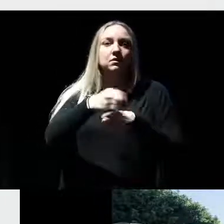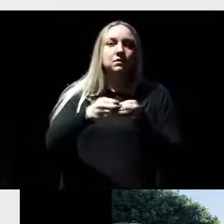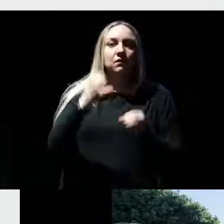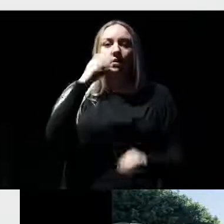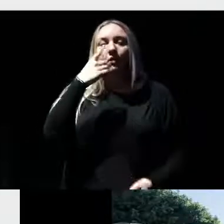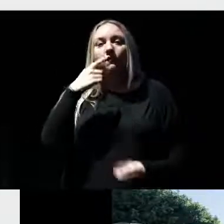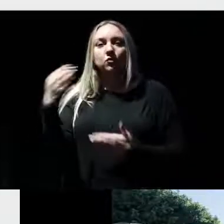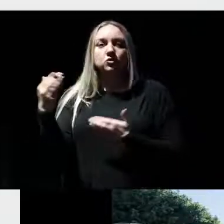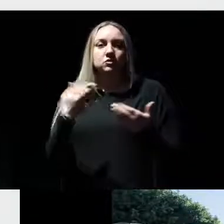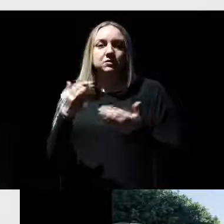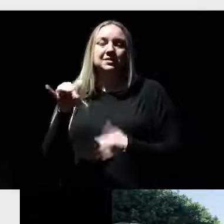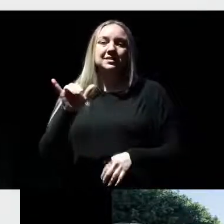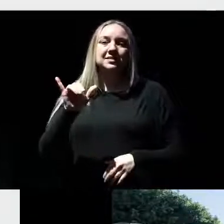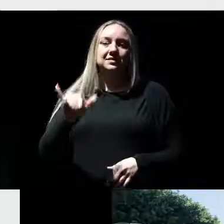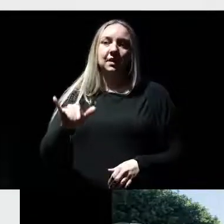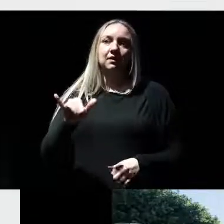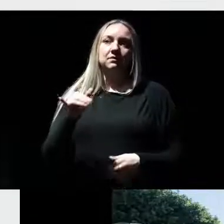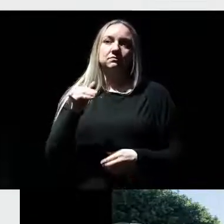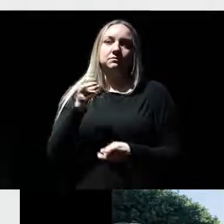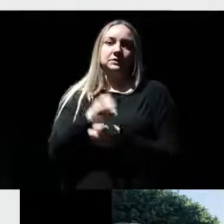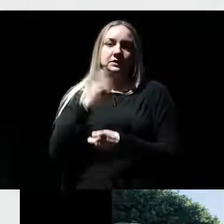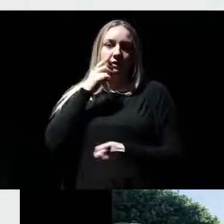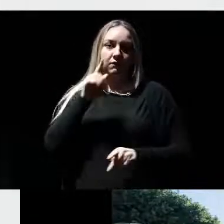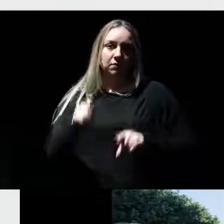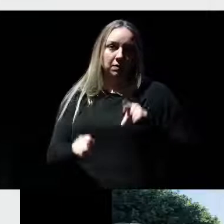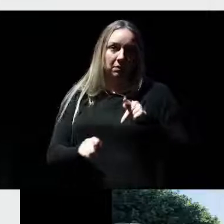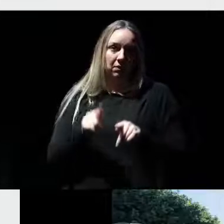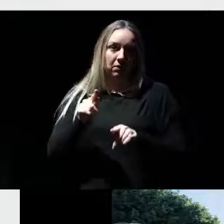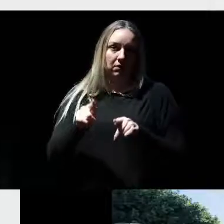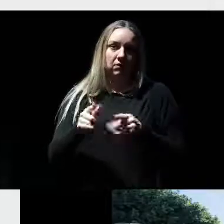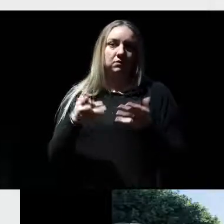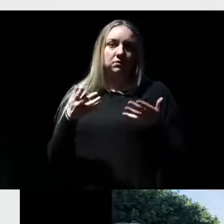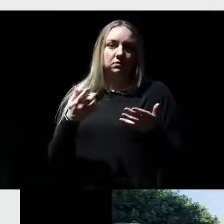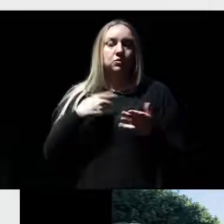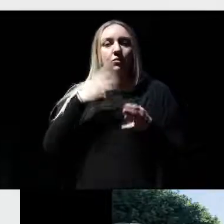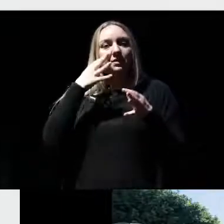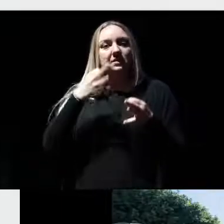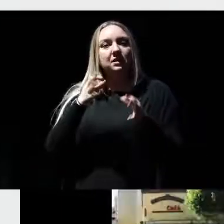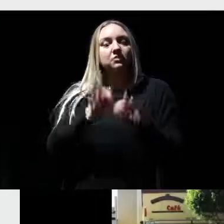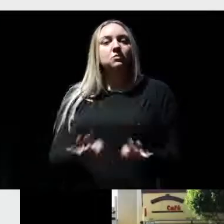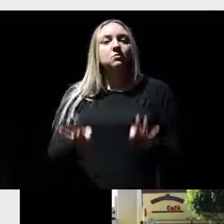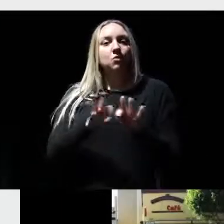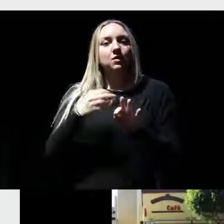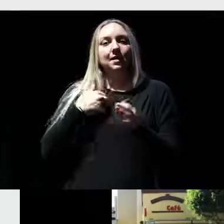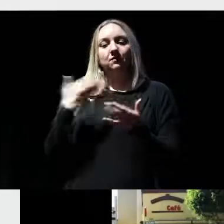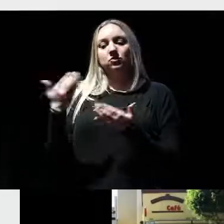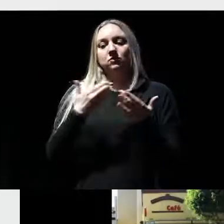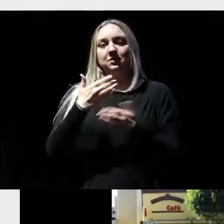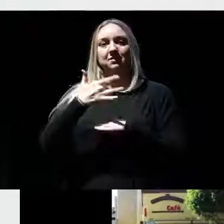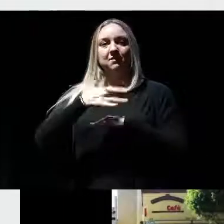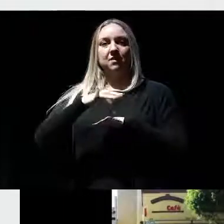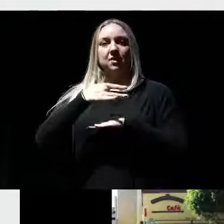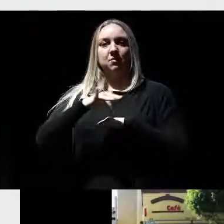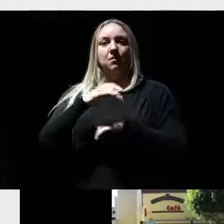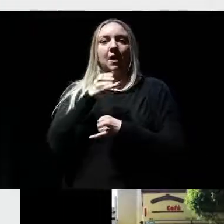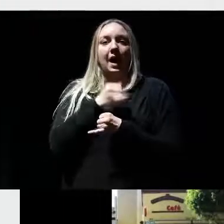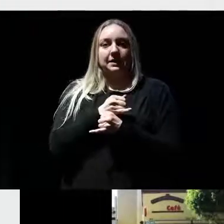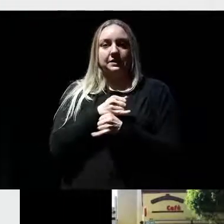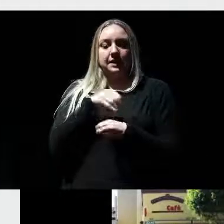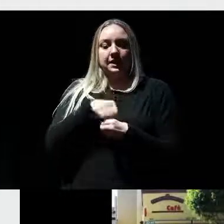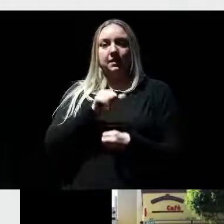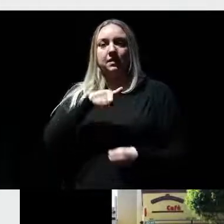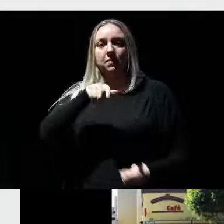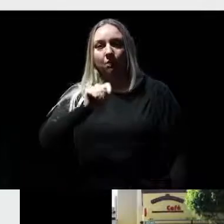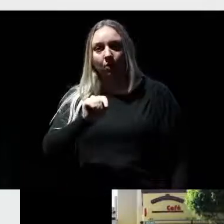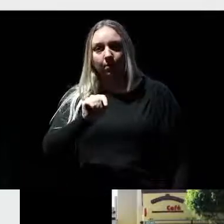created significant recidivism, and very often those individuals found themselves back out on the